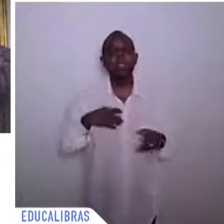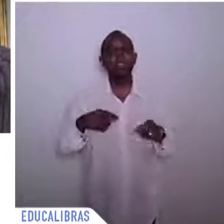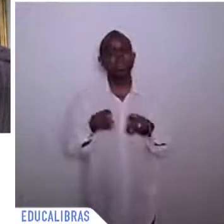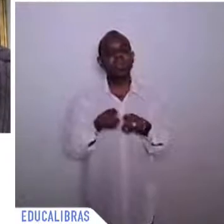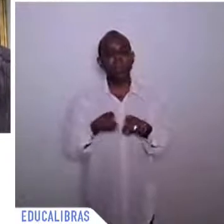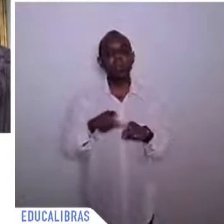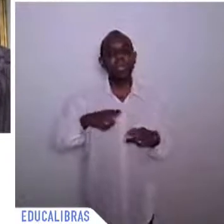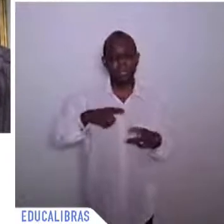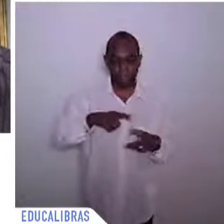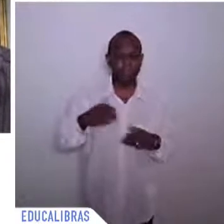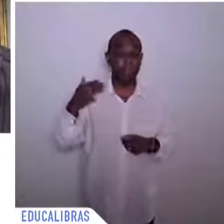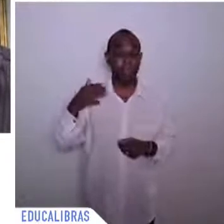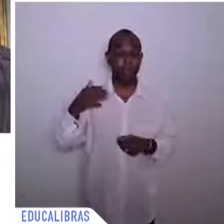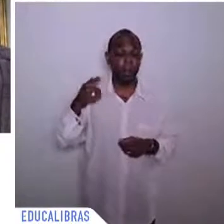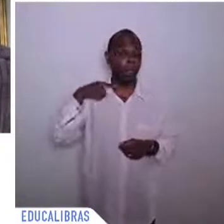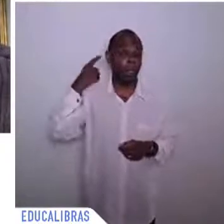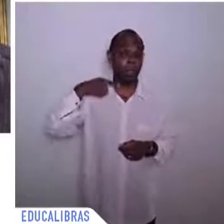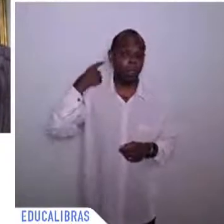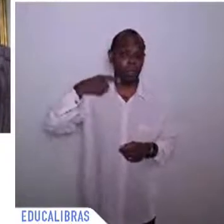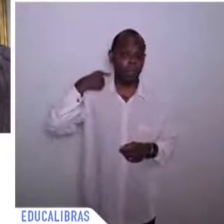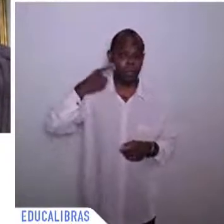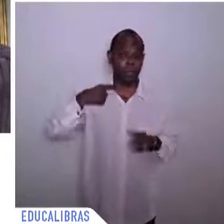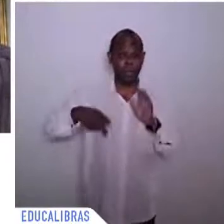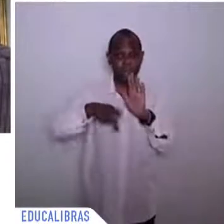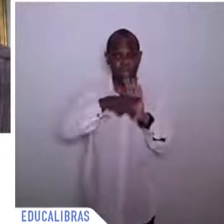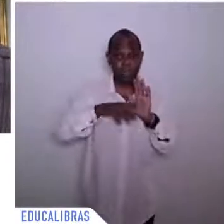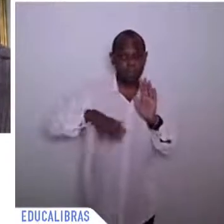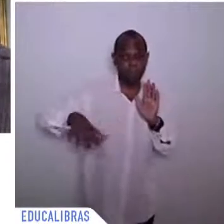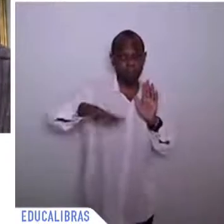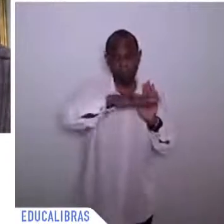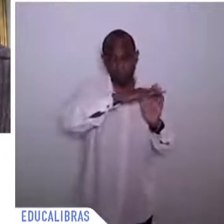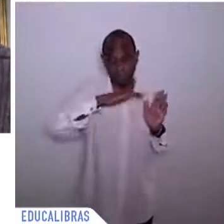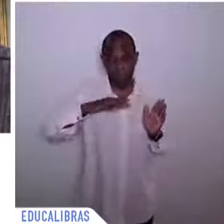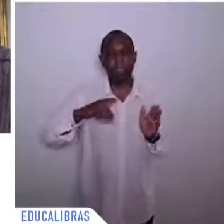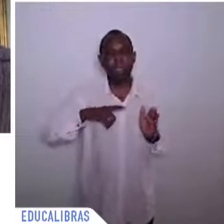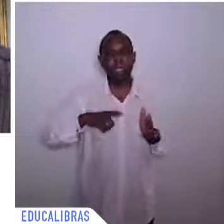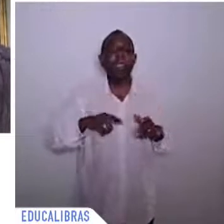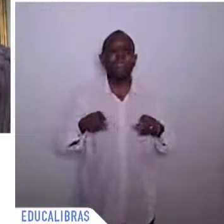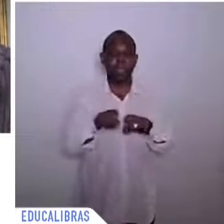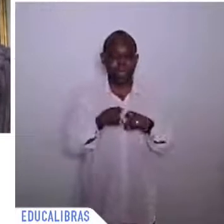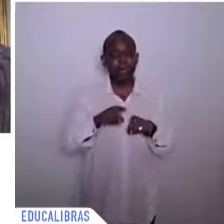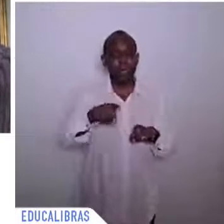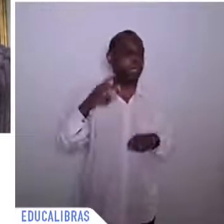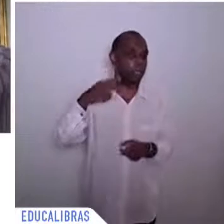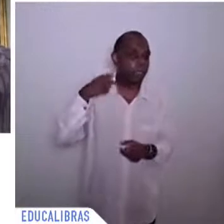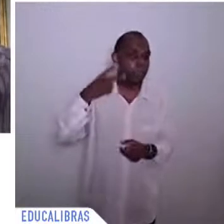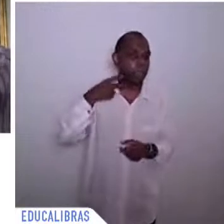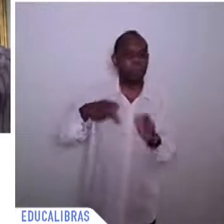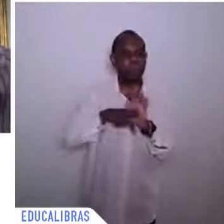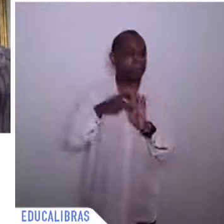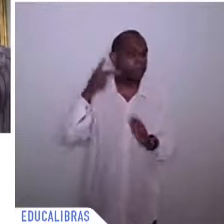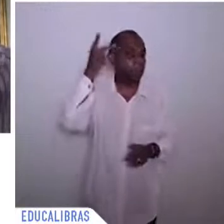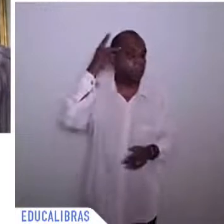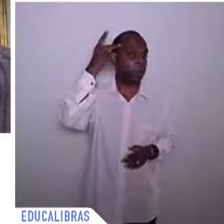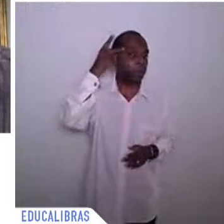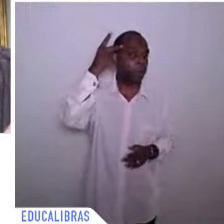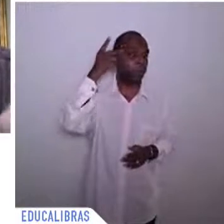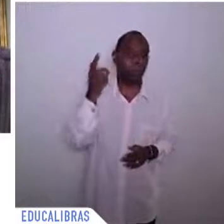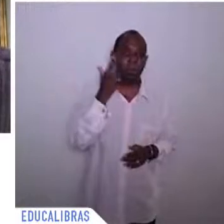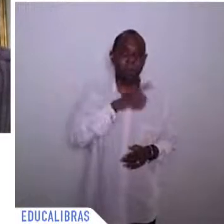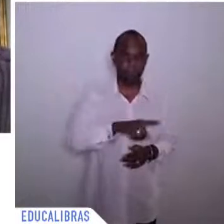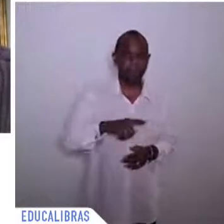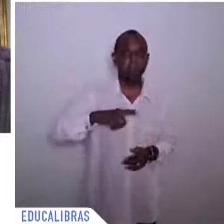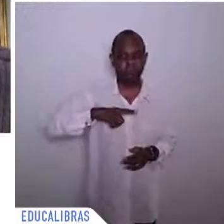democracy. Cardozo has already worked with the 3 branches of the Republic as a Minister of Justice